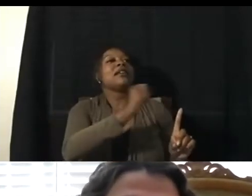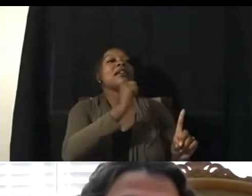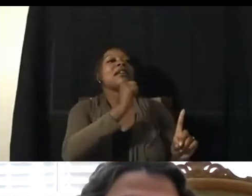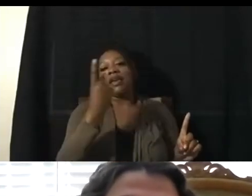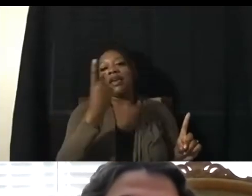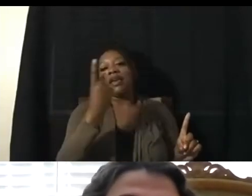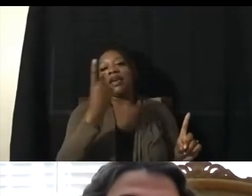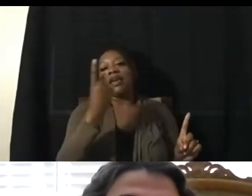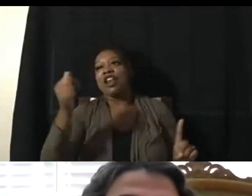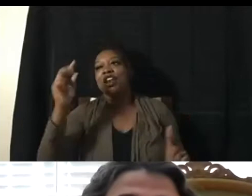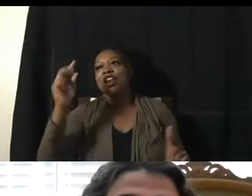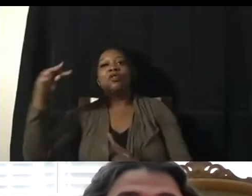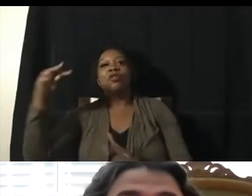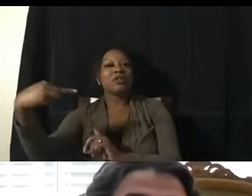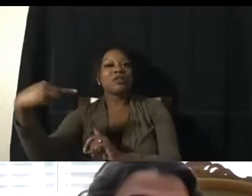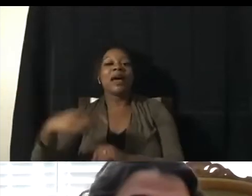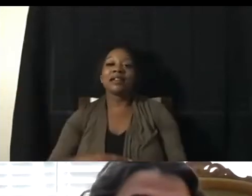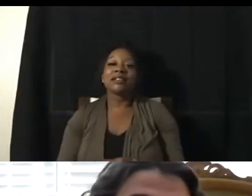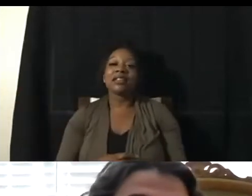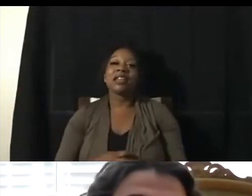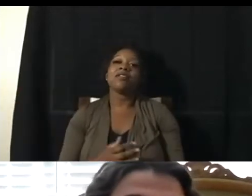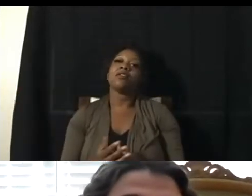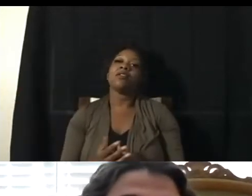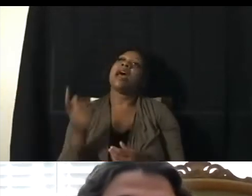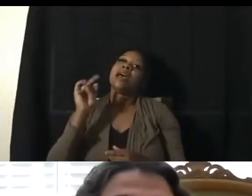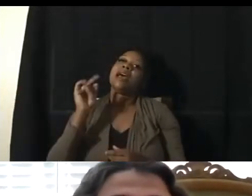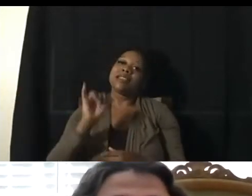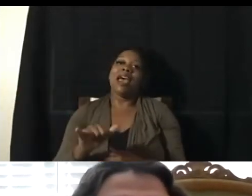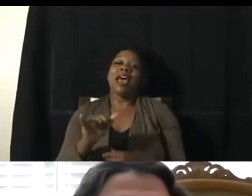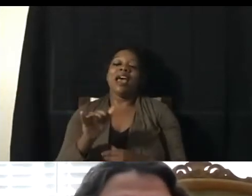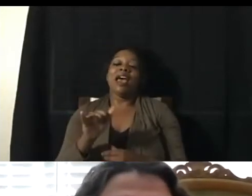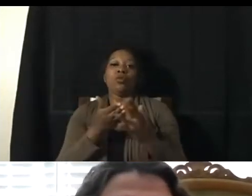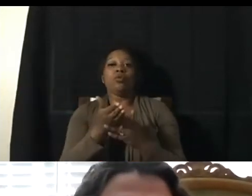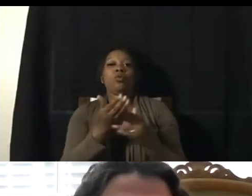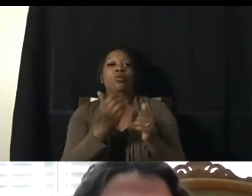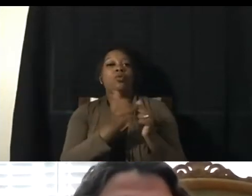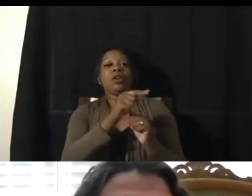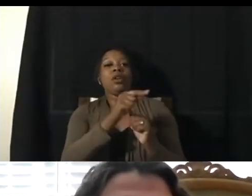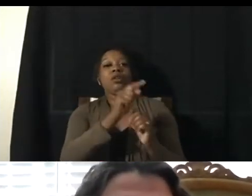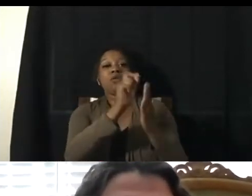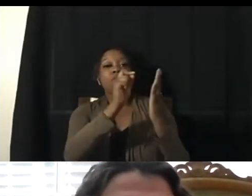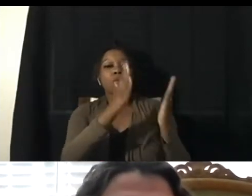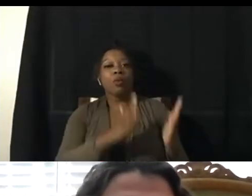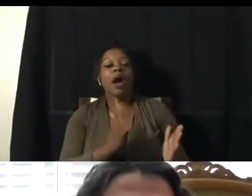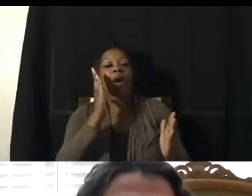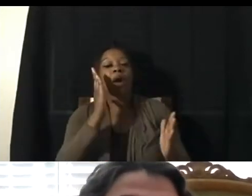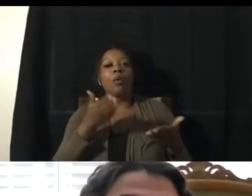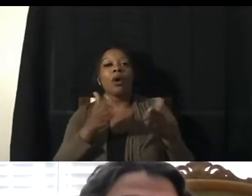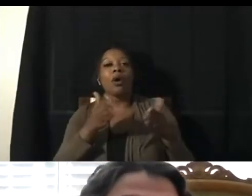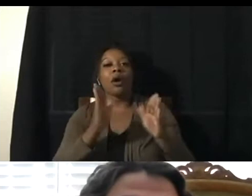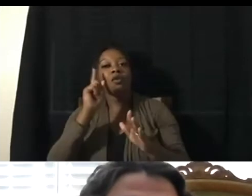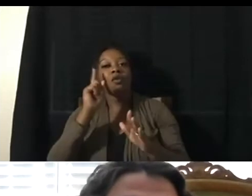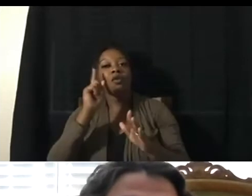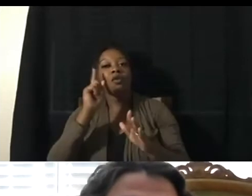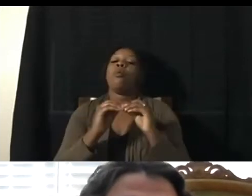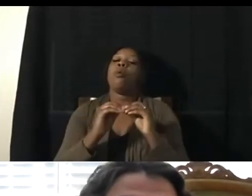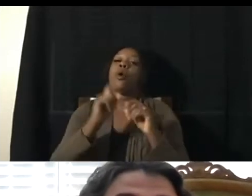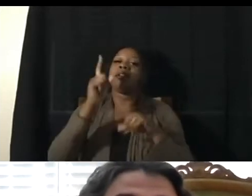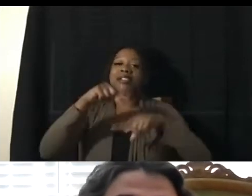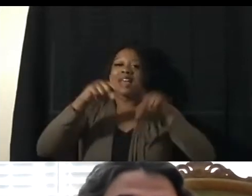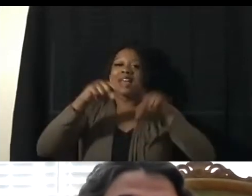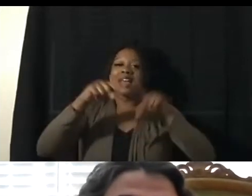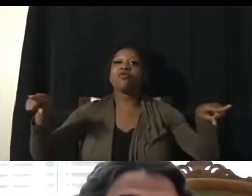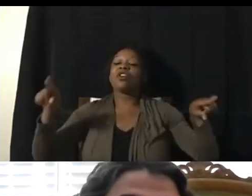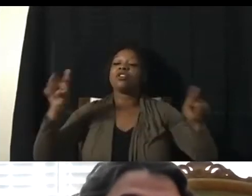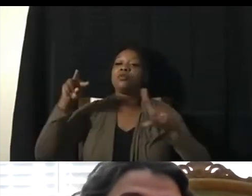through in the writers will allow for more diverse perspectives to come through in the